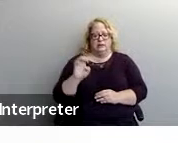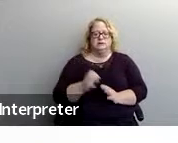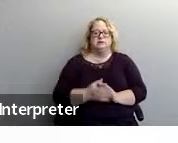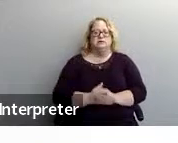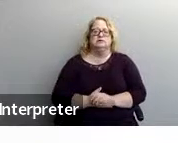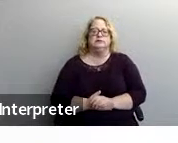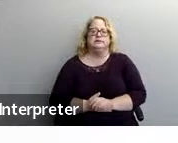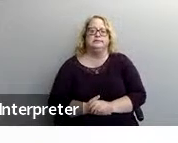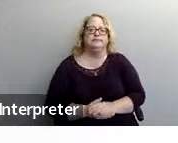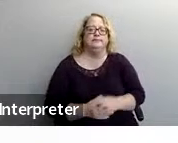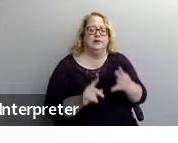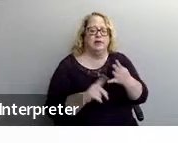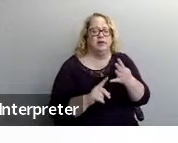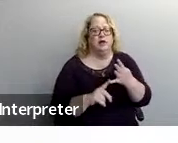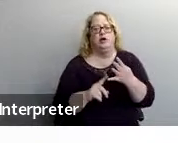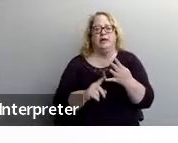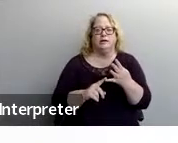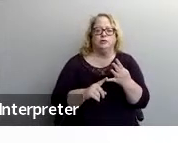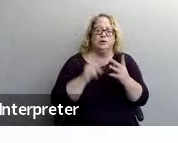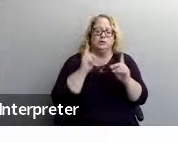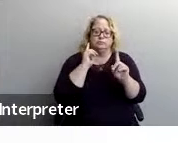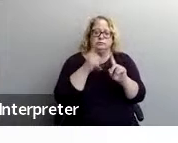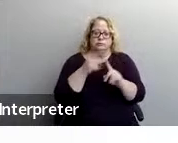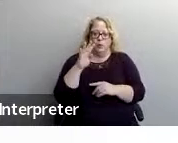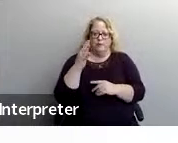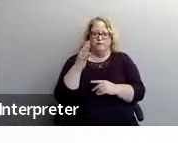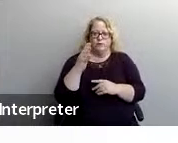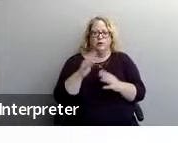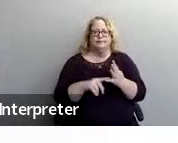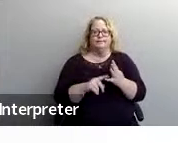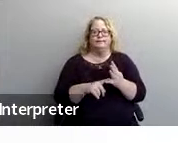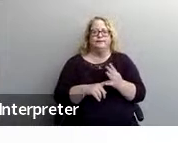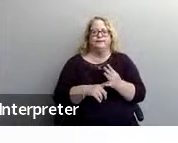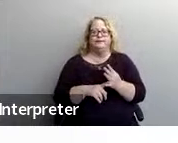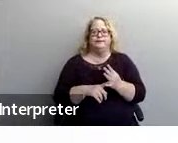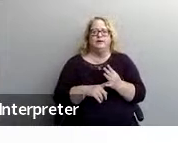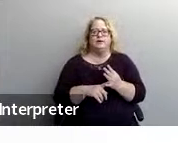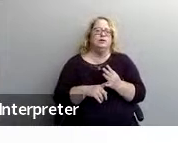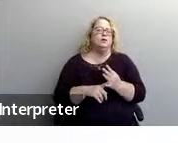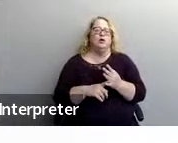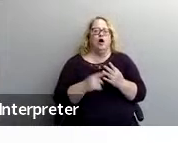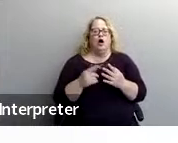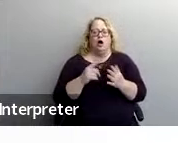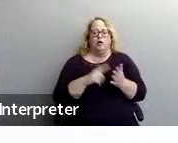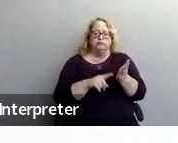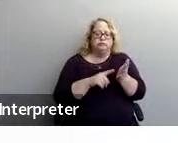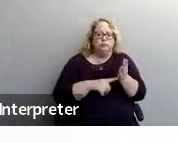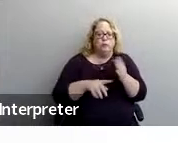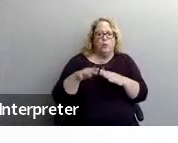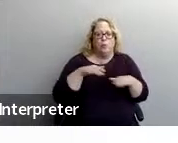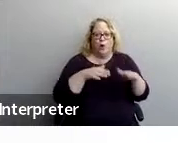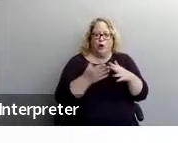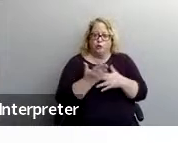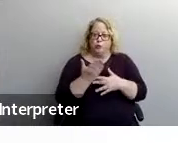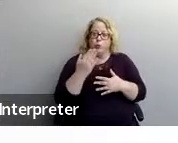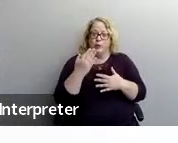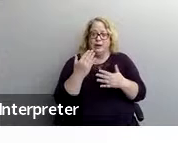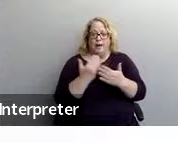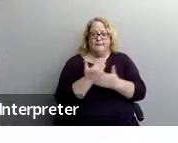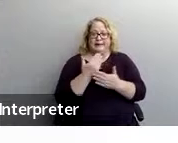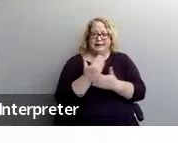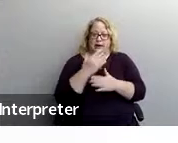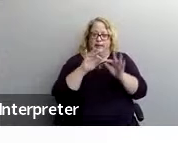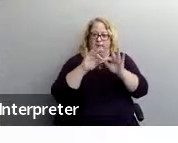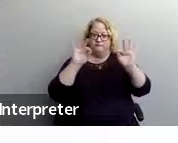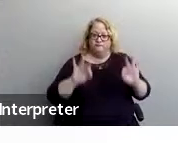And then our last one is goal 4. So our universal walkthroughs, we did update those forms this year